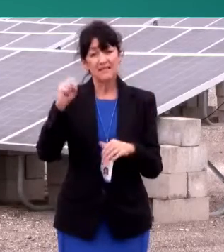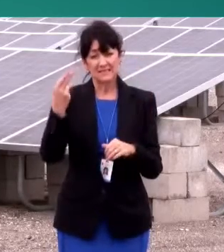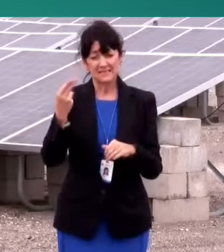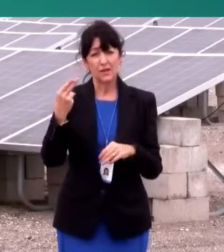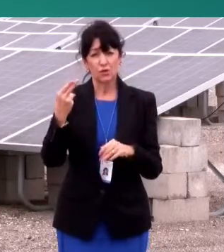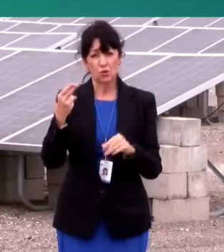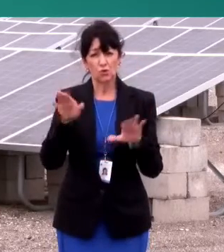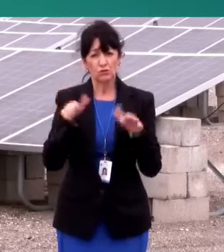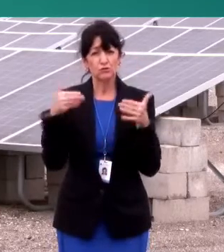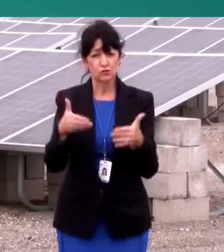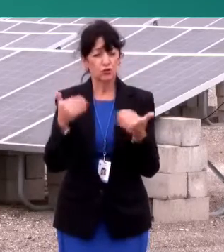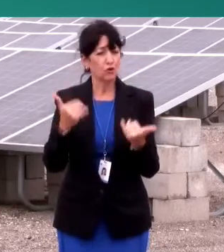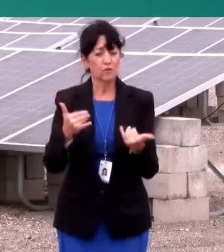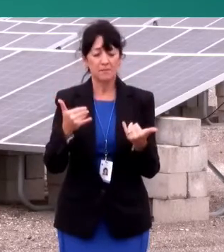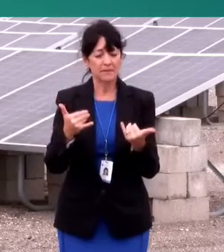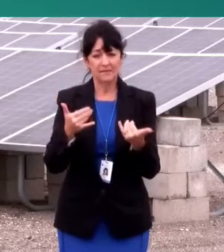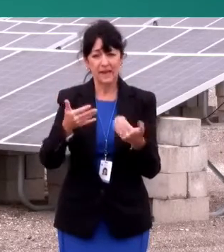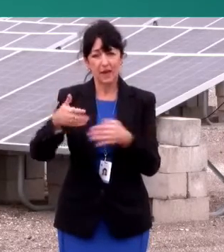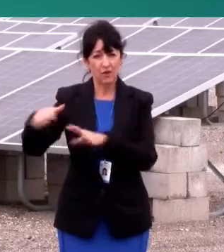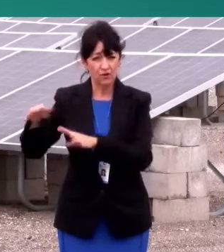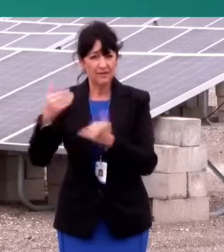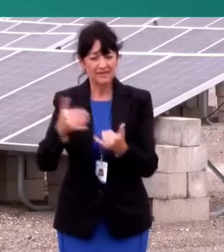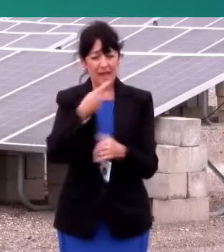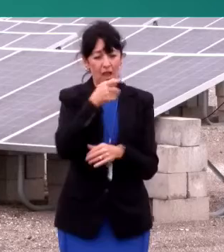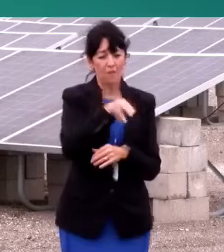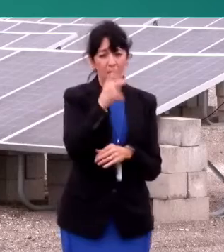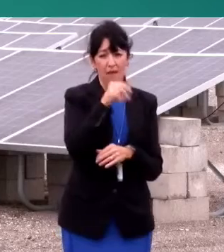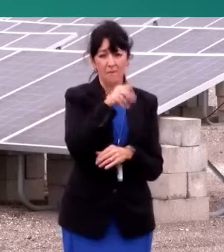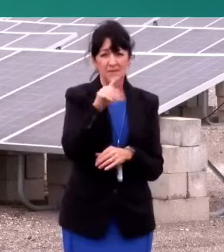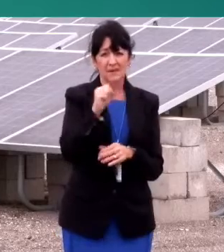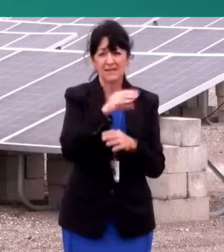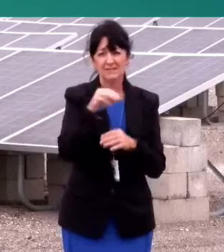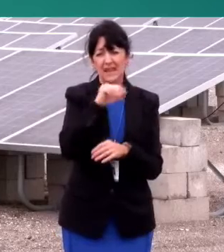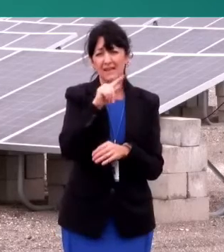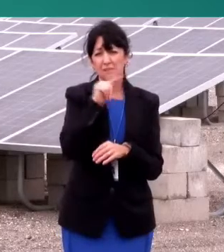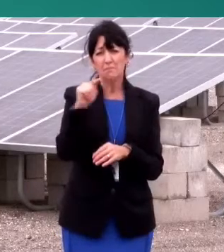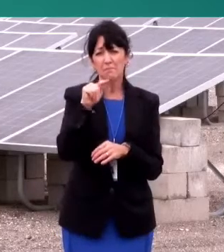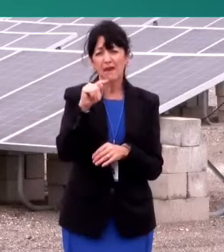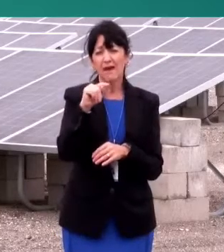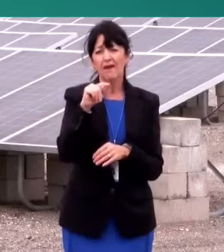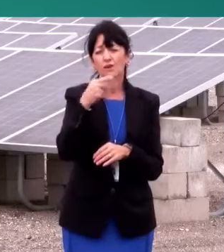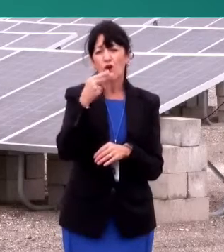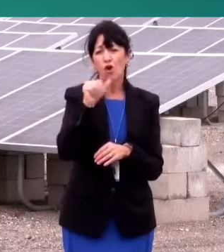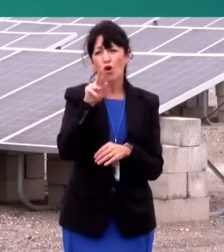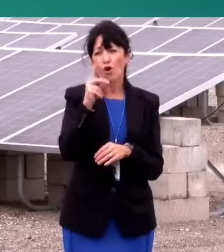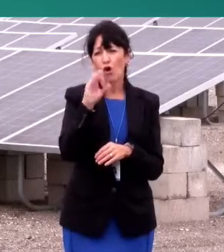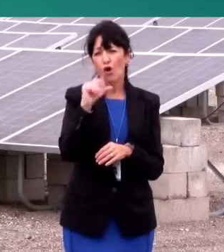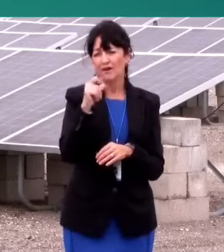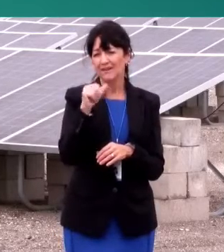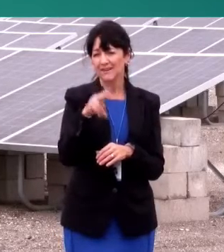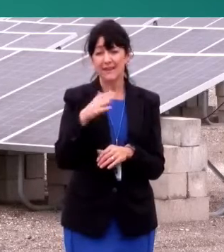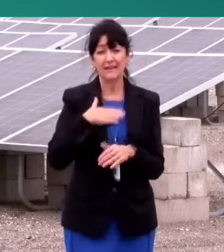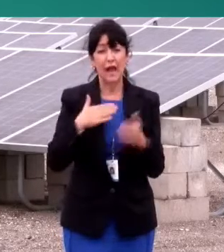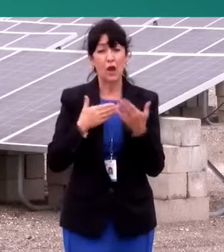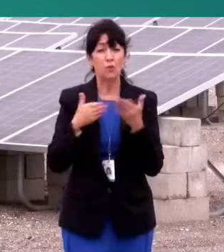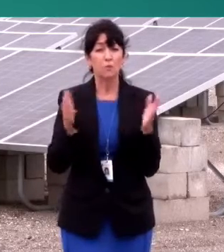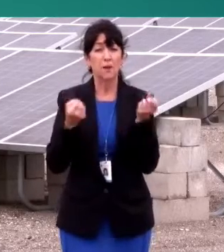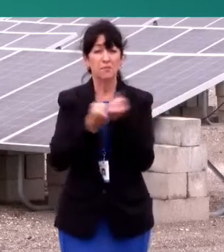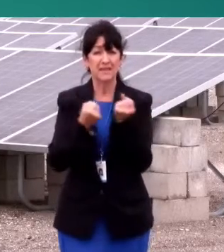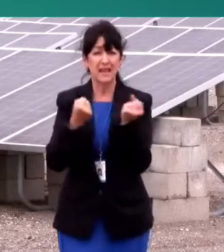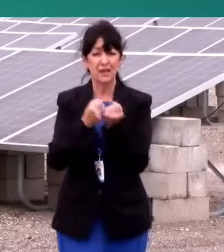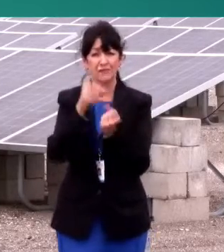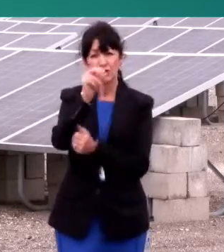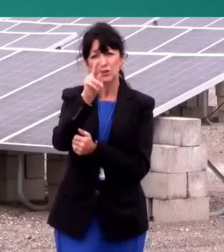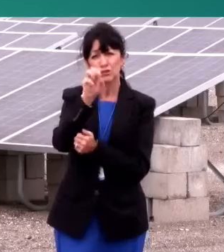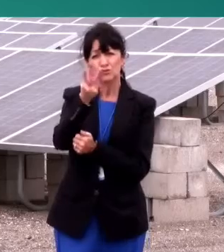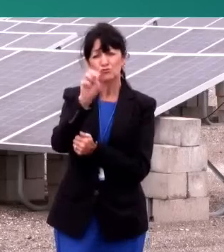moved on. Now we are talking with Pam Knotts and Matt Hardigan. Our public advocate, Drew Slater, who I know is with us here today.